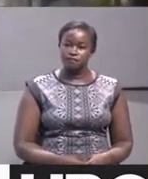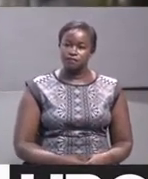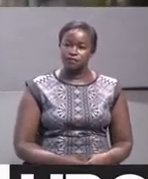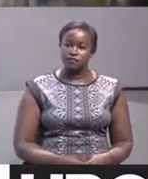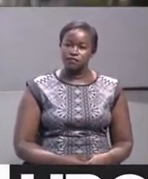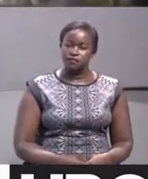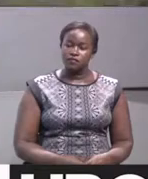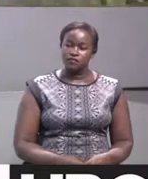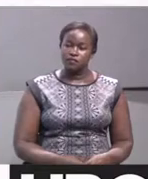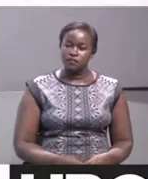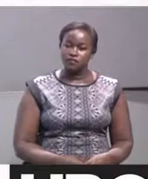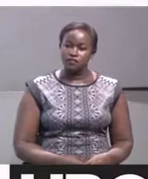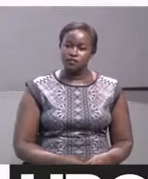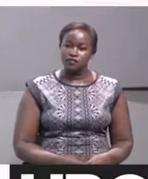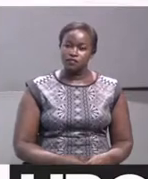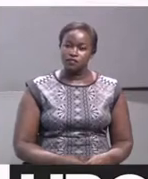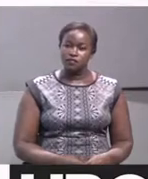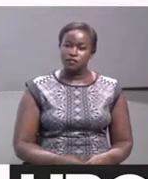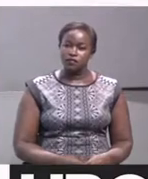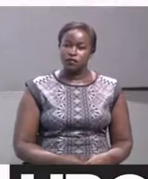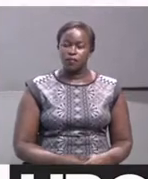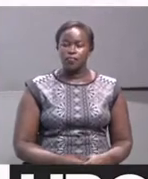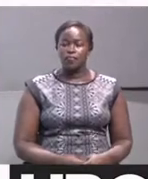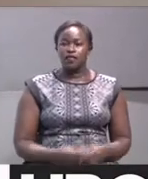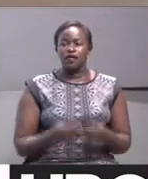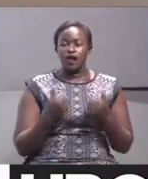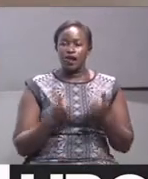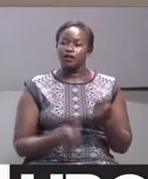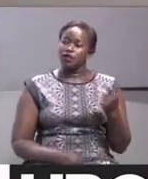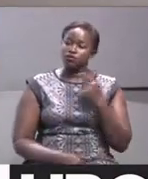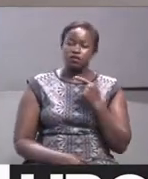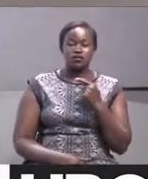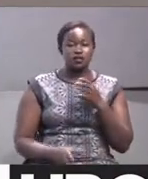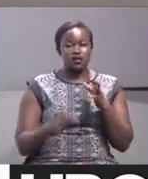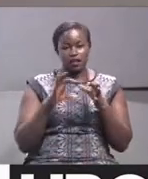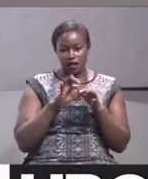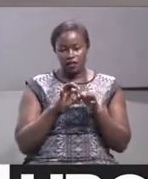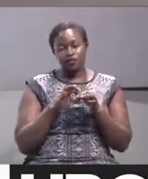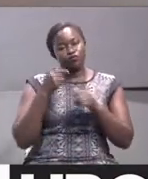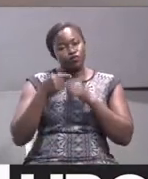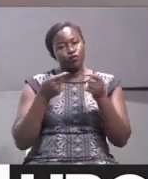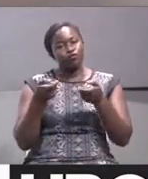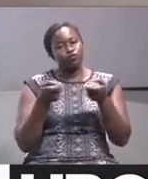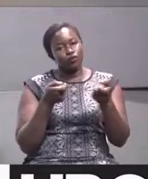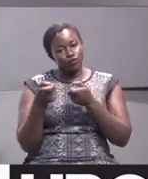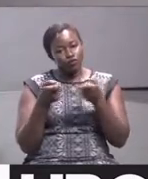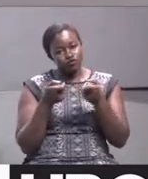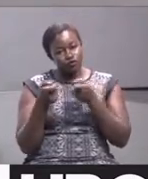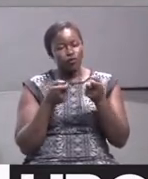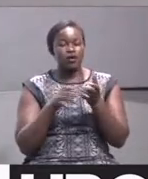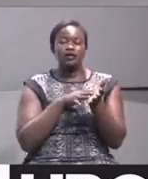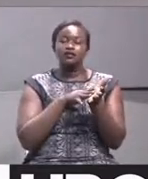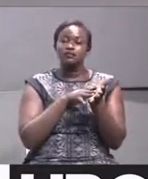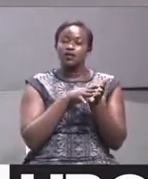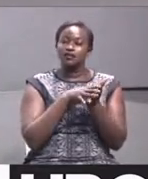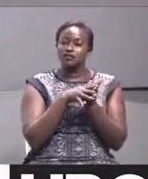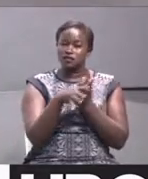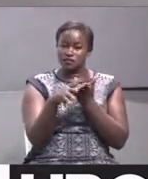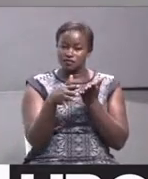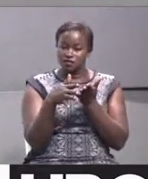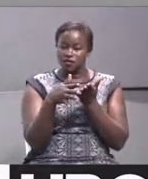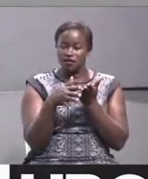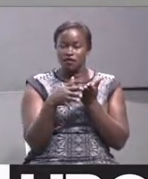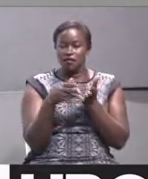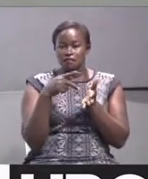conserving the environment. And this is in line with minimizing the expenditures on